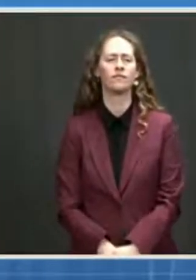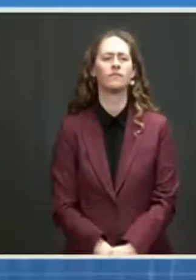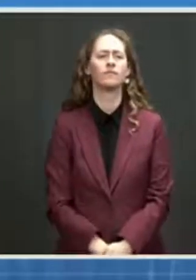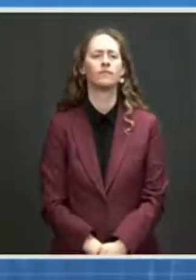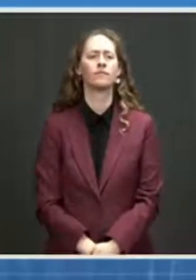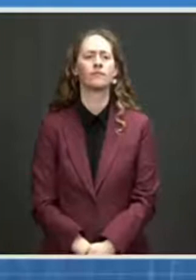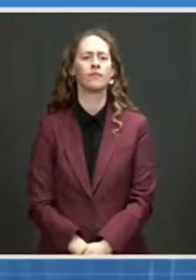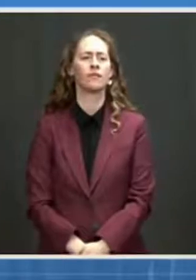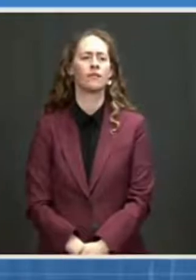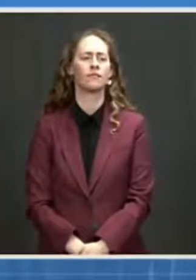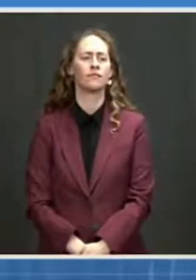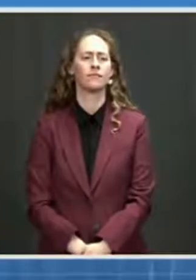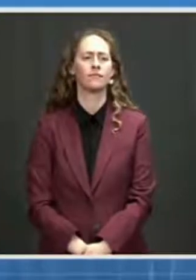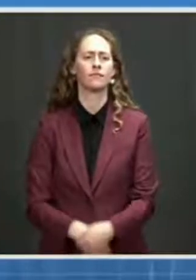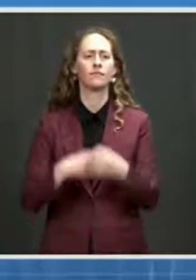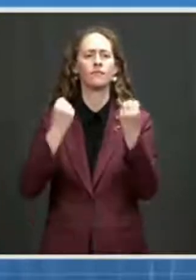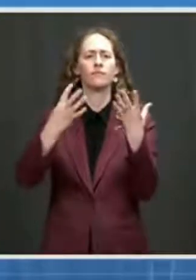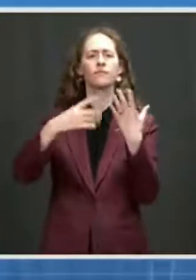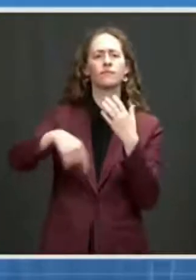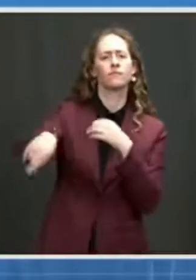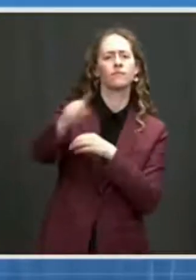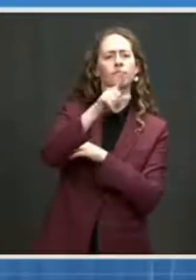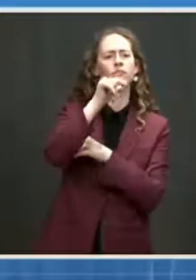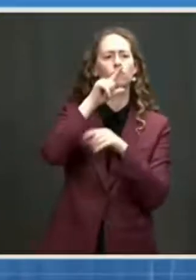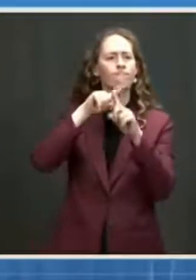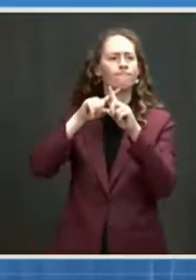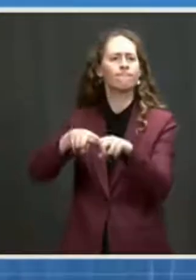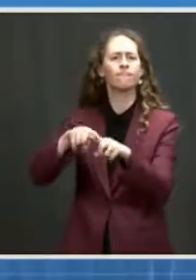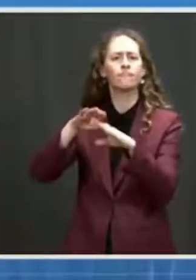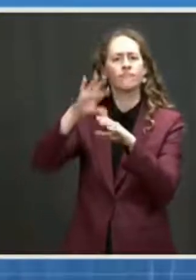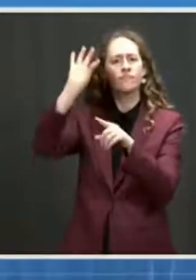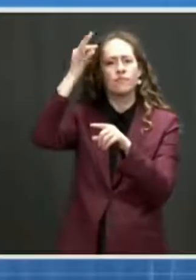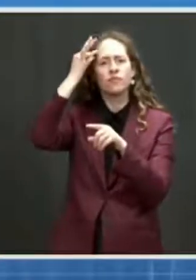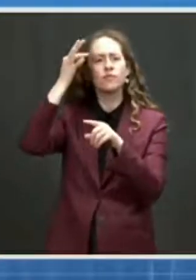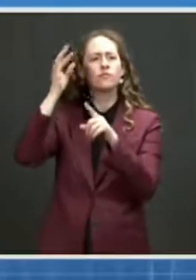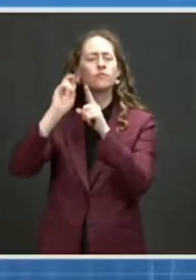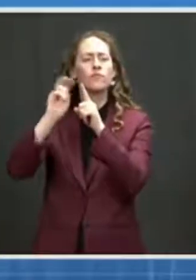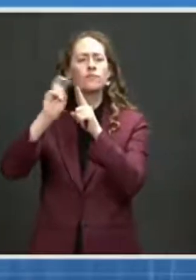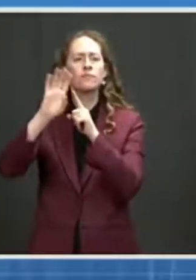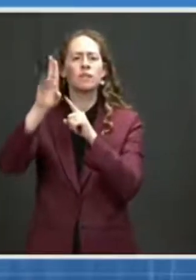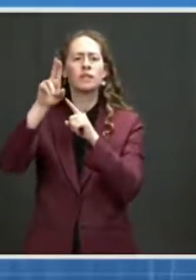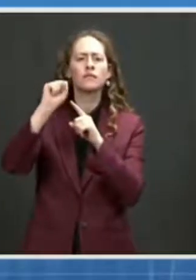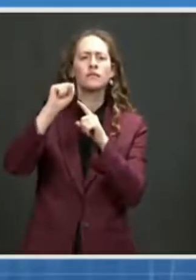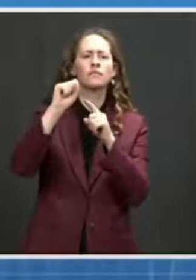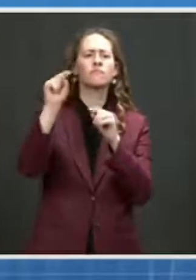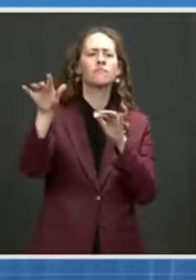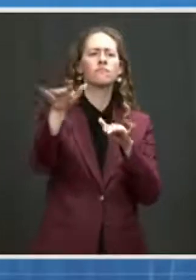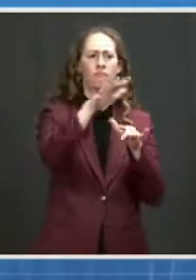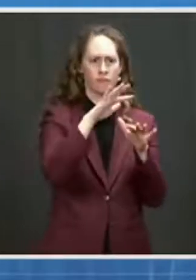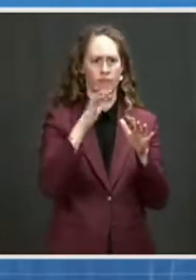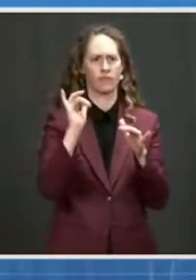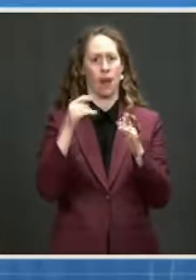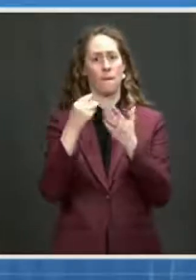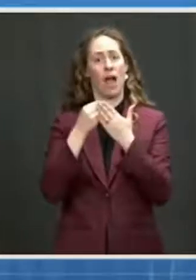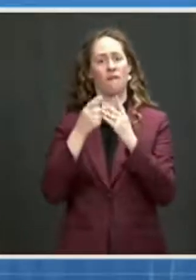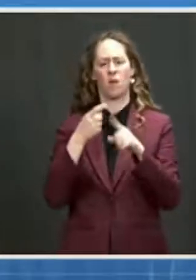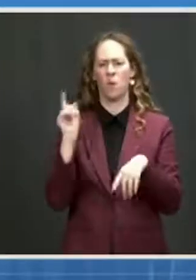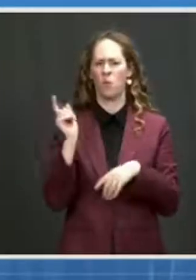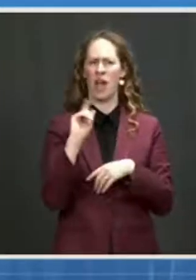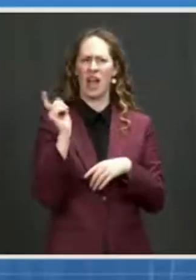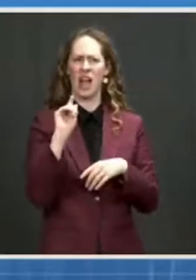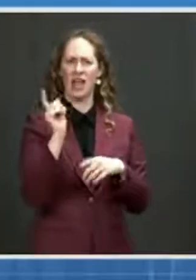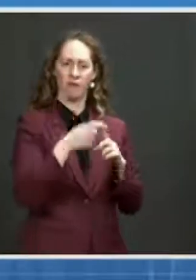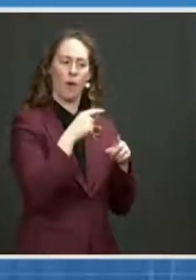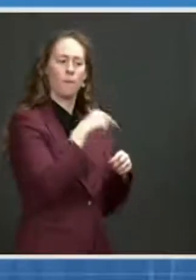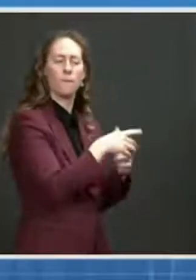Plan, which has provided more than $30 billion in support for transit agencies. And several of these transit agencies are in